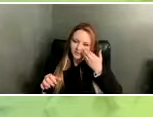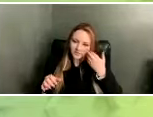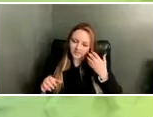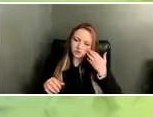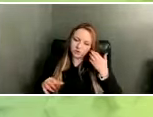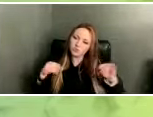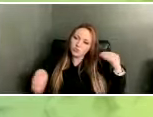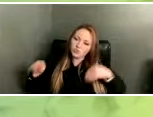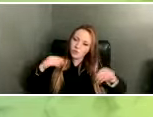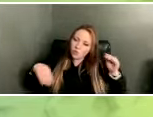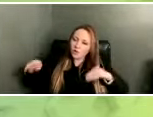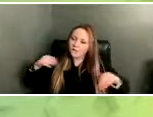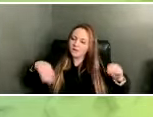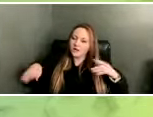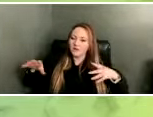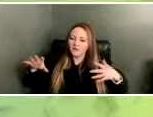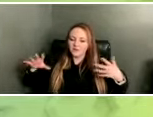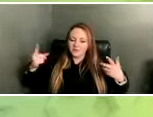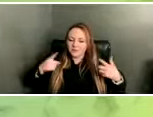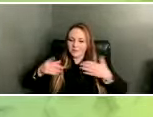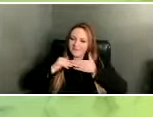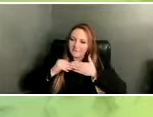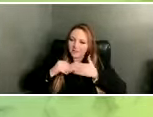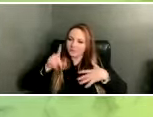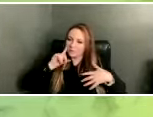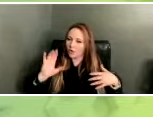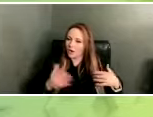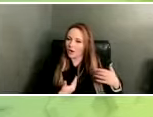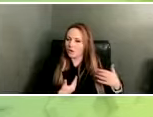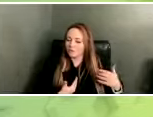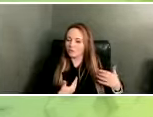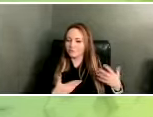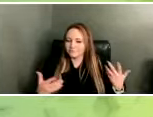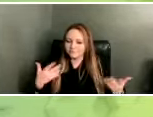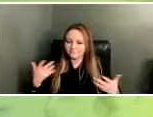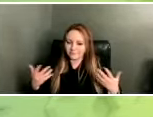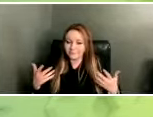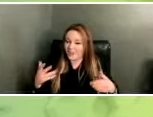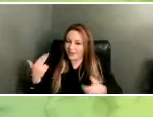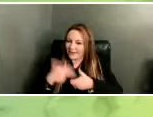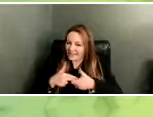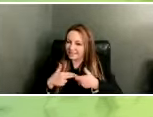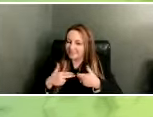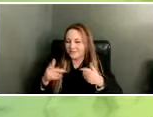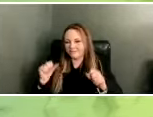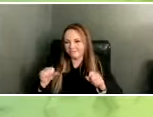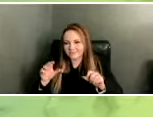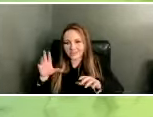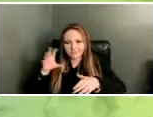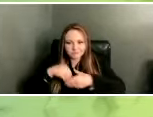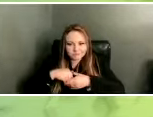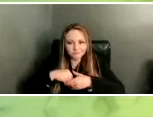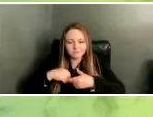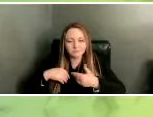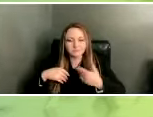move around, and something flexible for our participants to participate in our